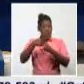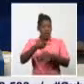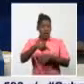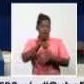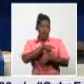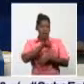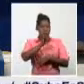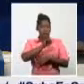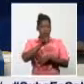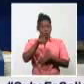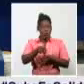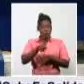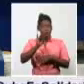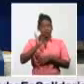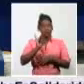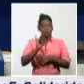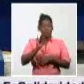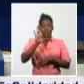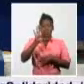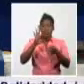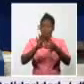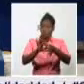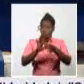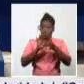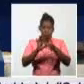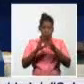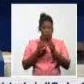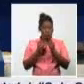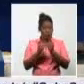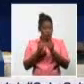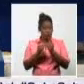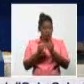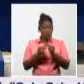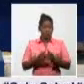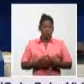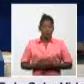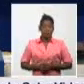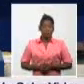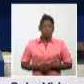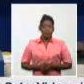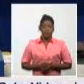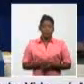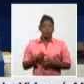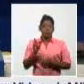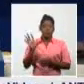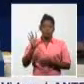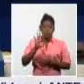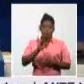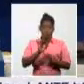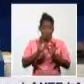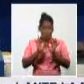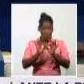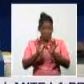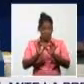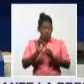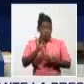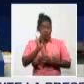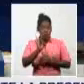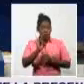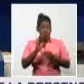There are 12 persons currently at our intensive care units. 7 are reported in critical